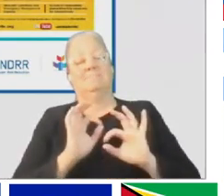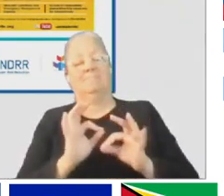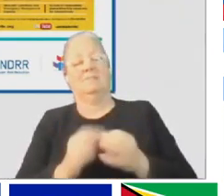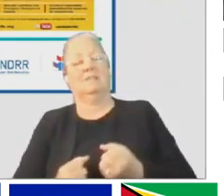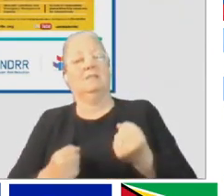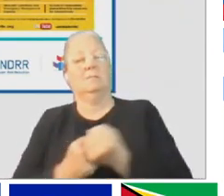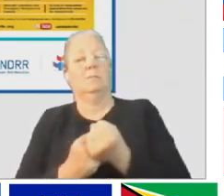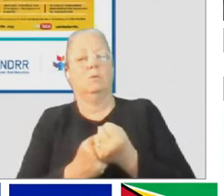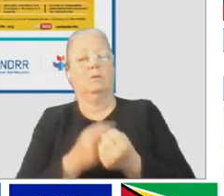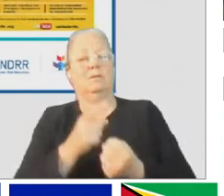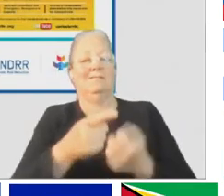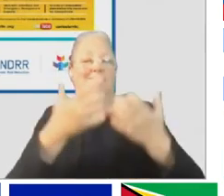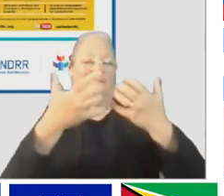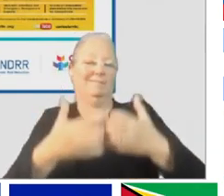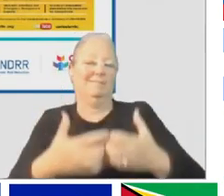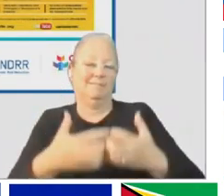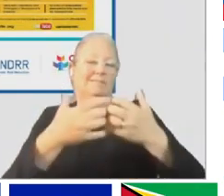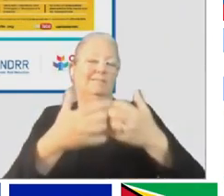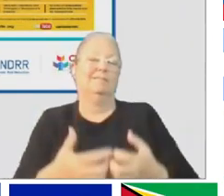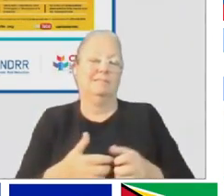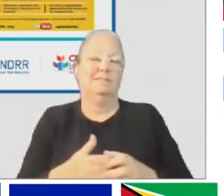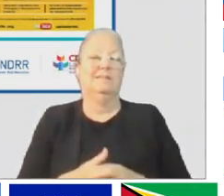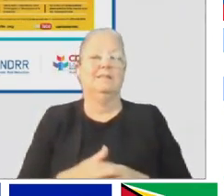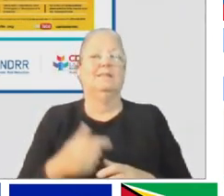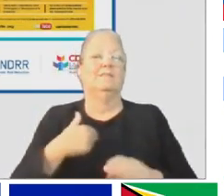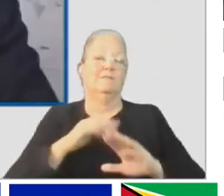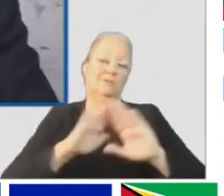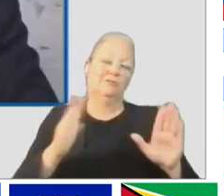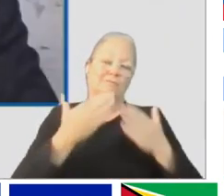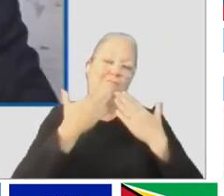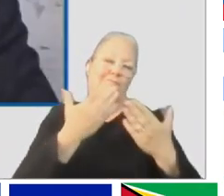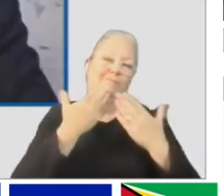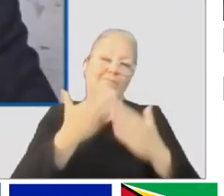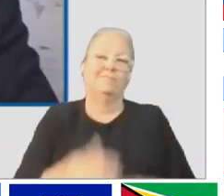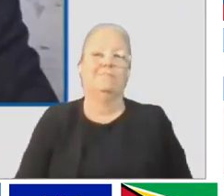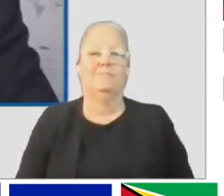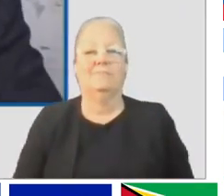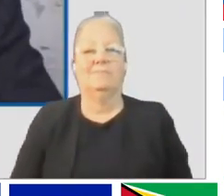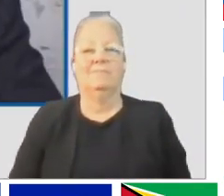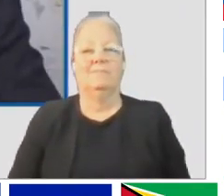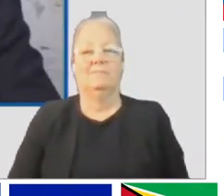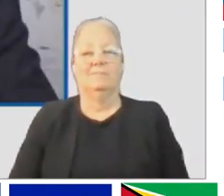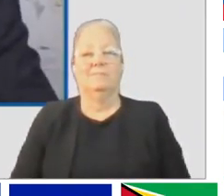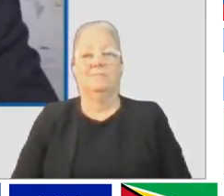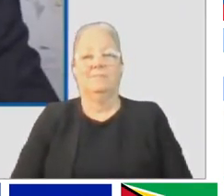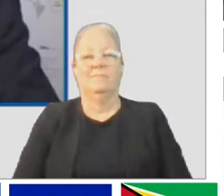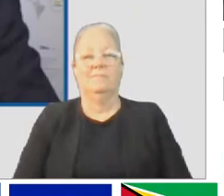And here ends my presentation. Thank you very much.